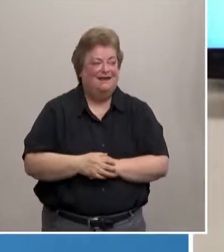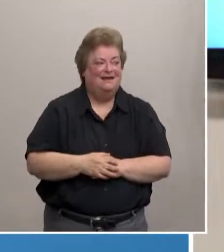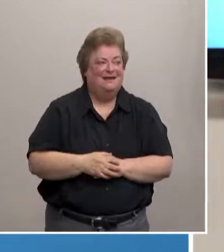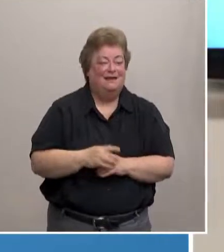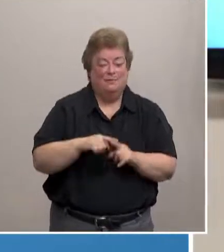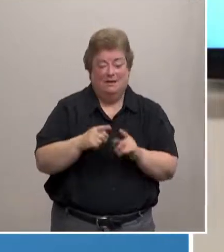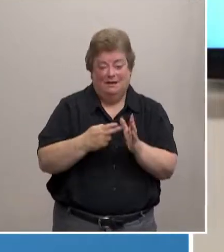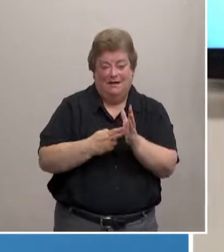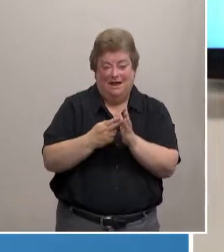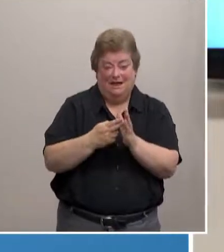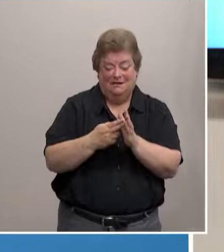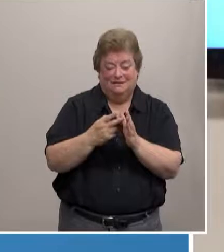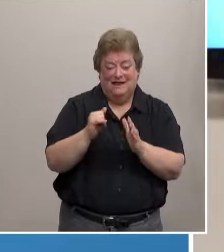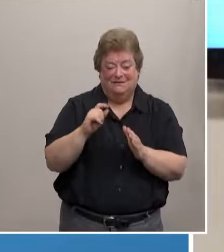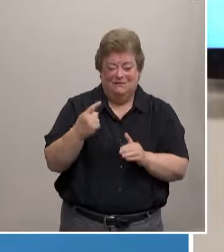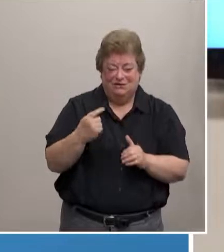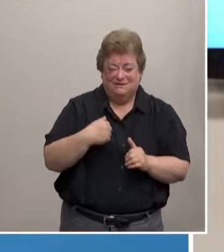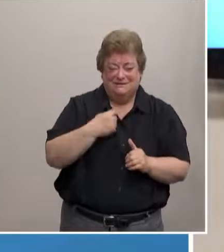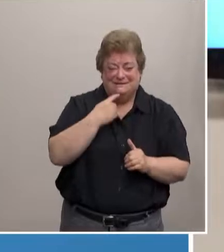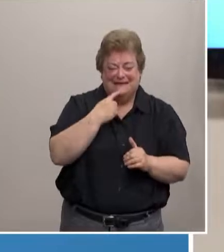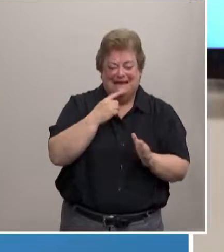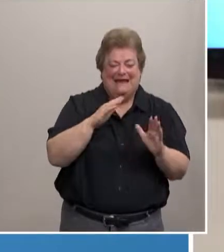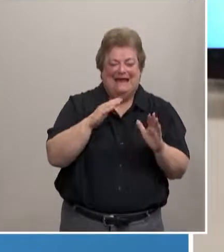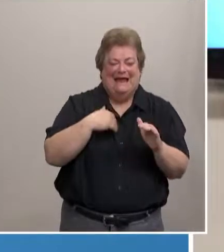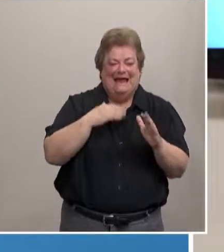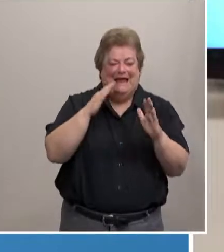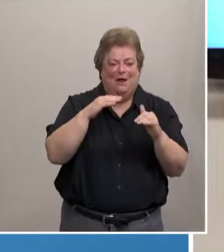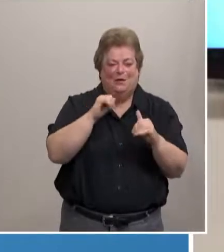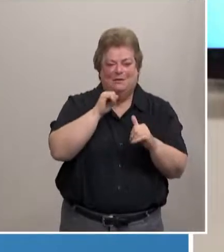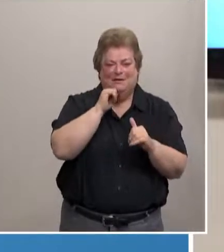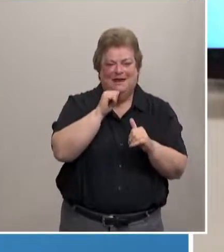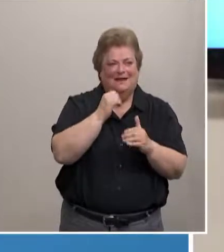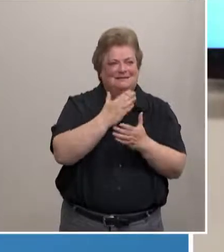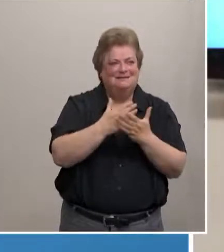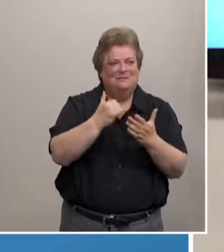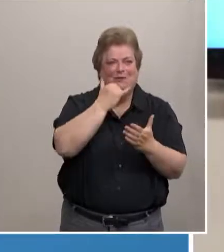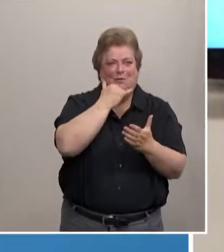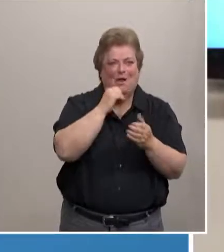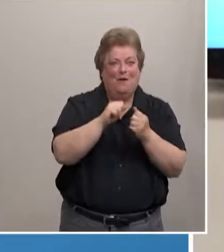to be honest, at first we're like, I hope there's not something wrong with the data mart,